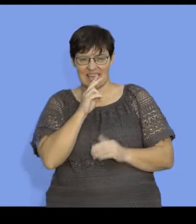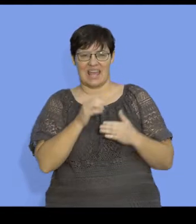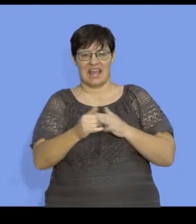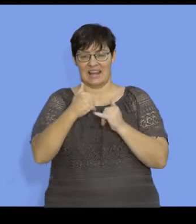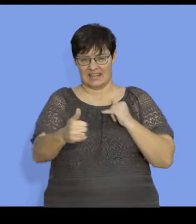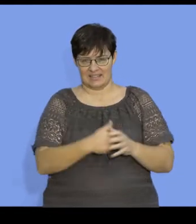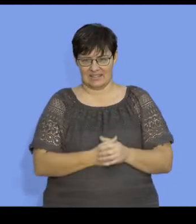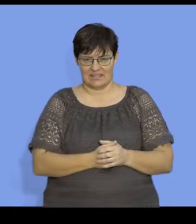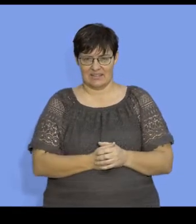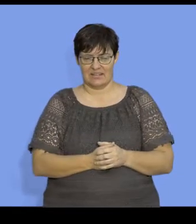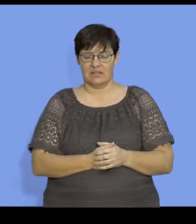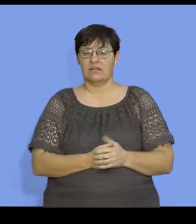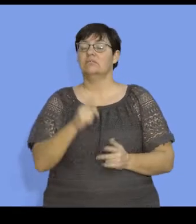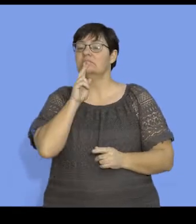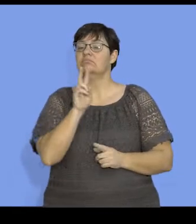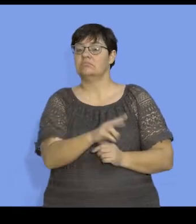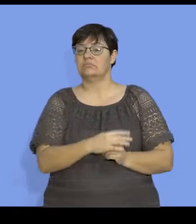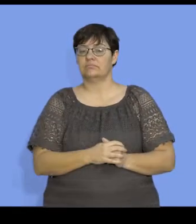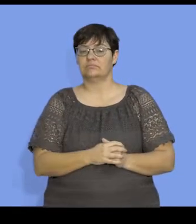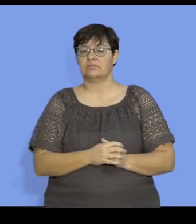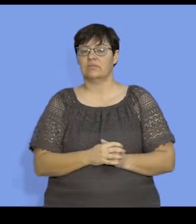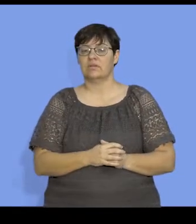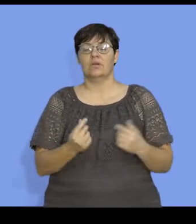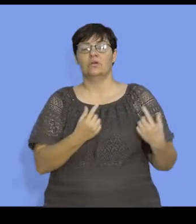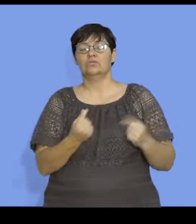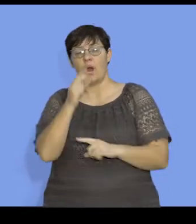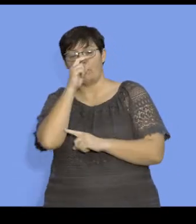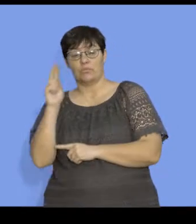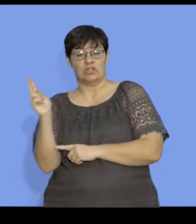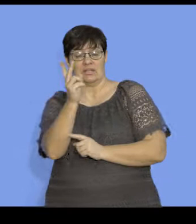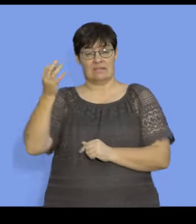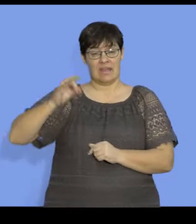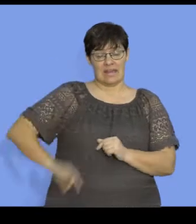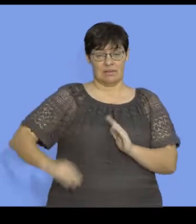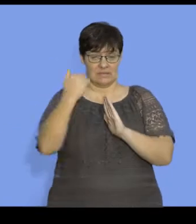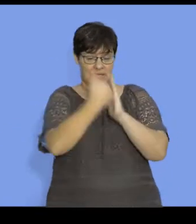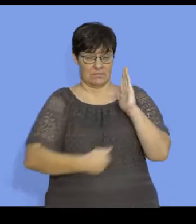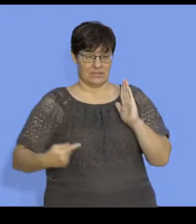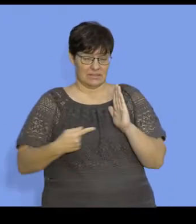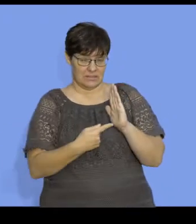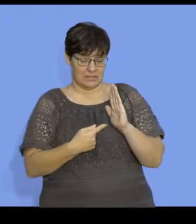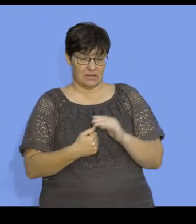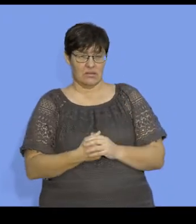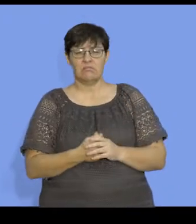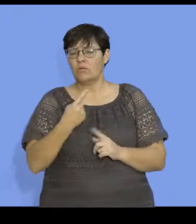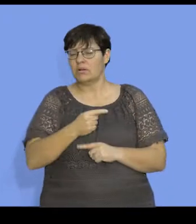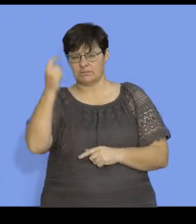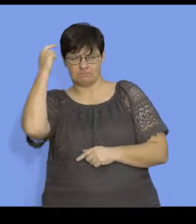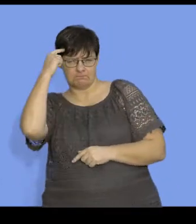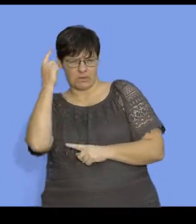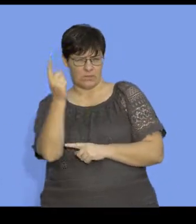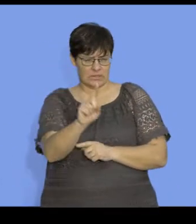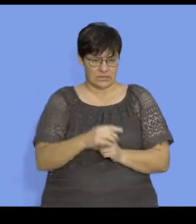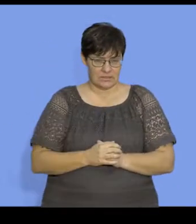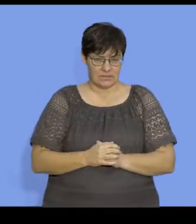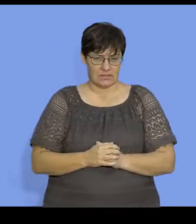when you are doing a projected income statement, you must consider the following. One, what